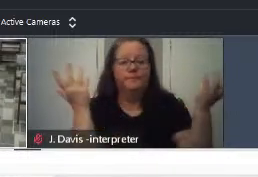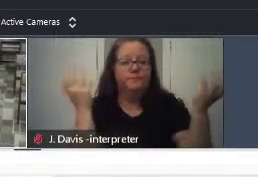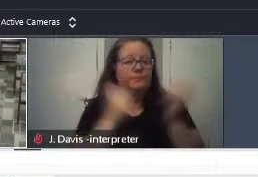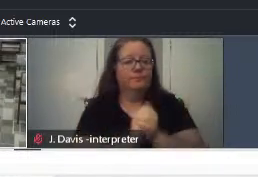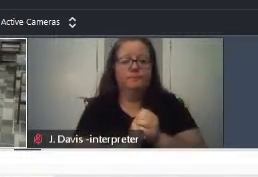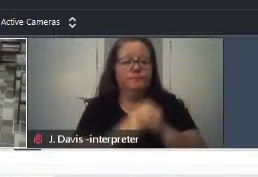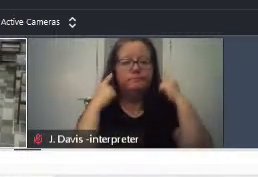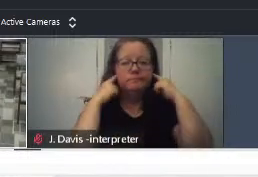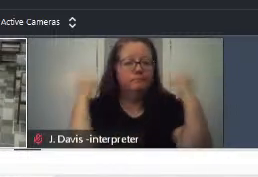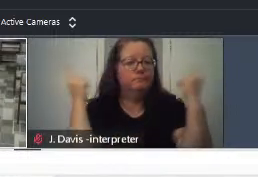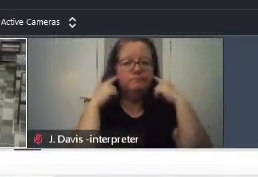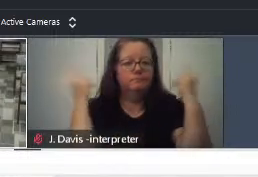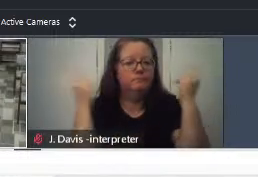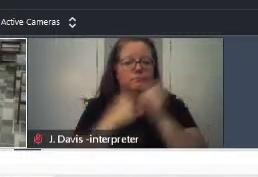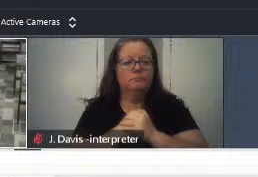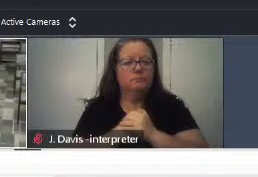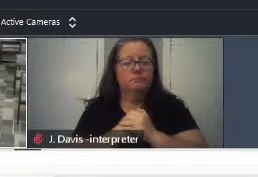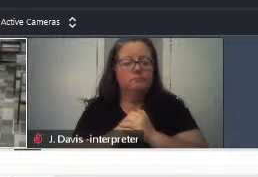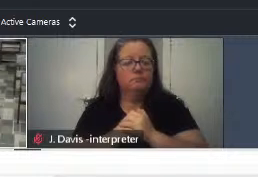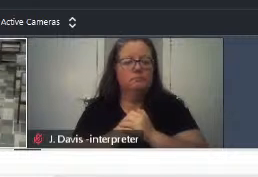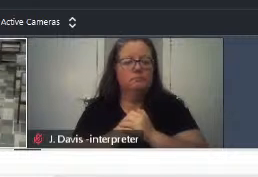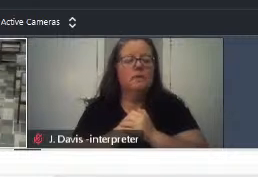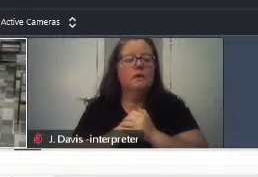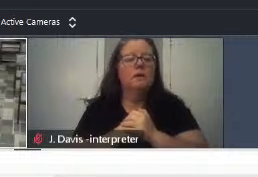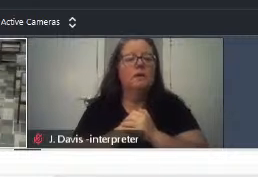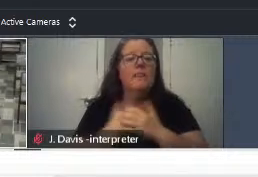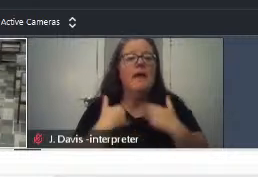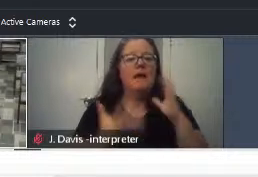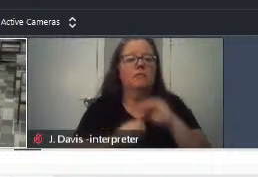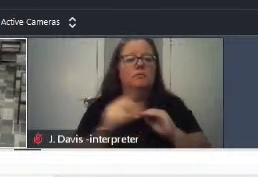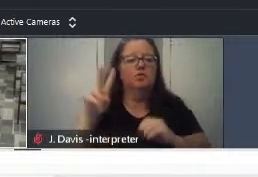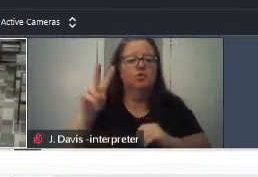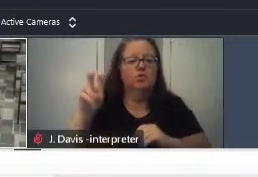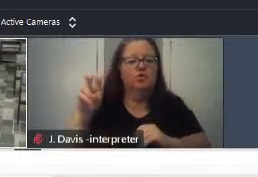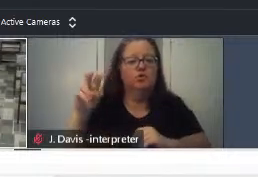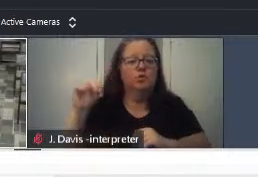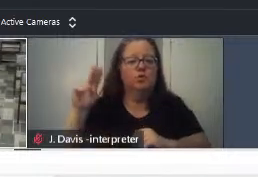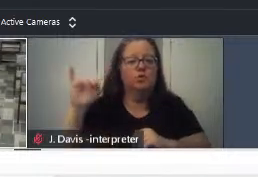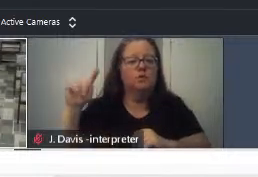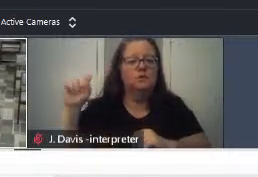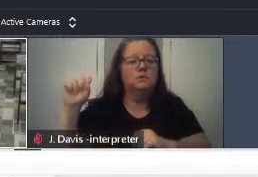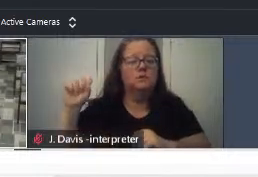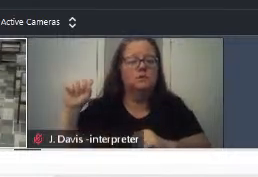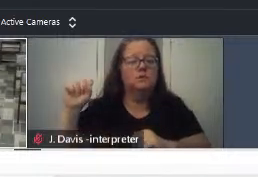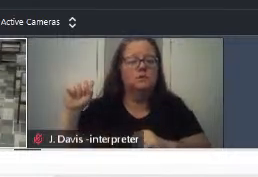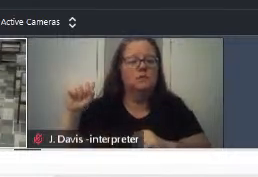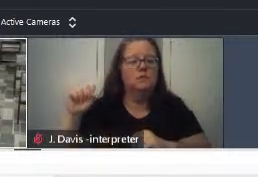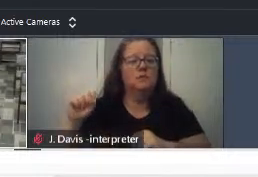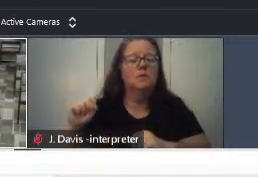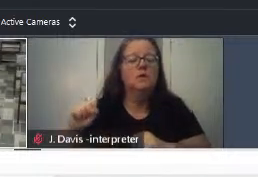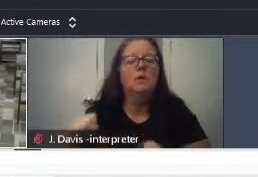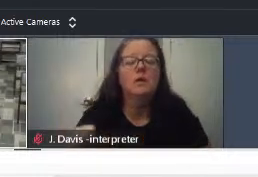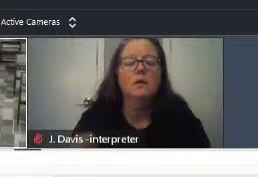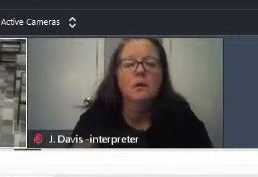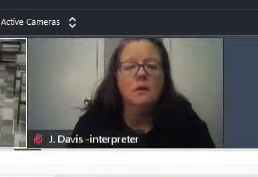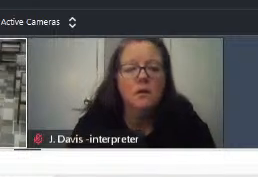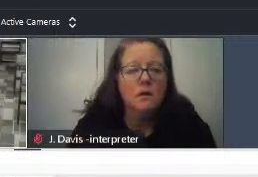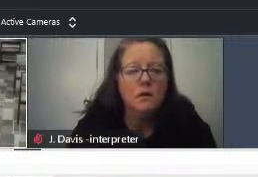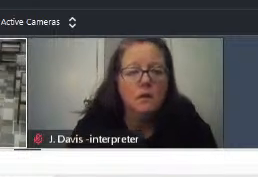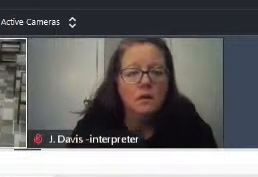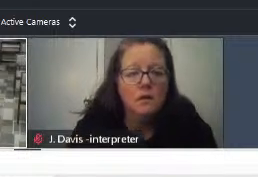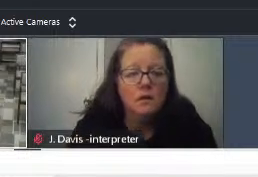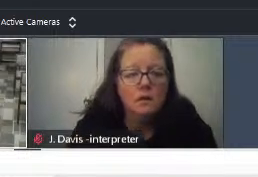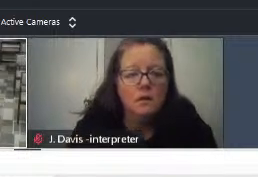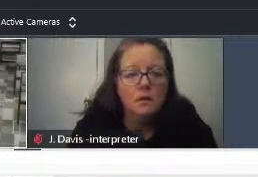yes, but I doubt if we have to, because they have a 200 unit tires and all kinds of things, so they want to make it more